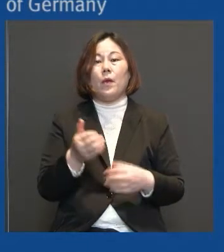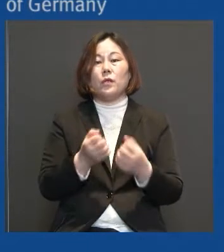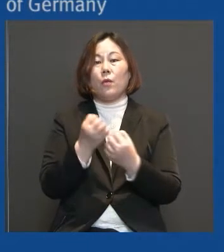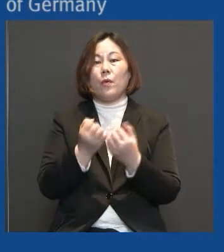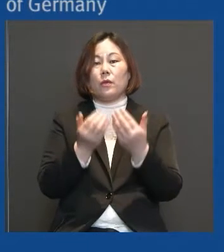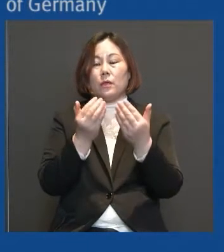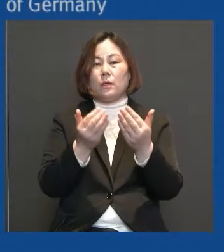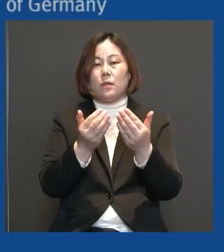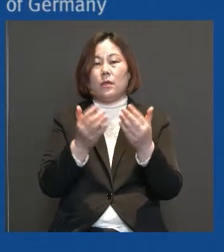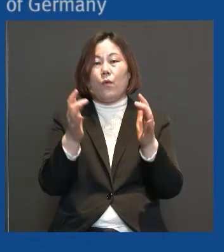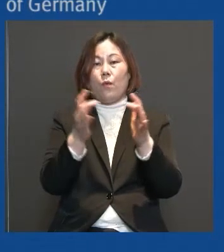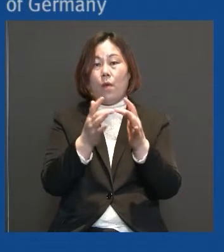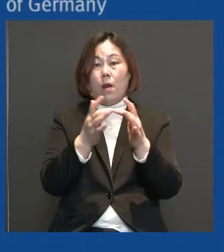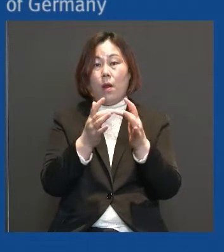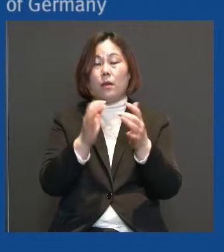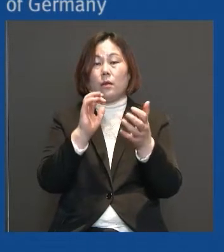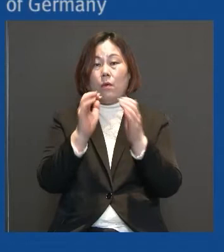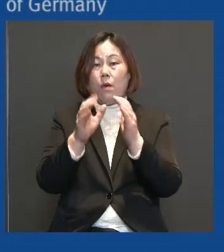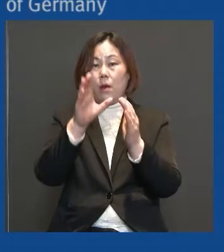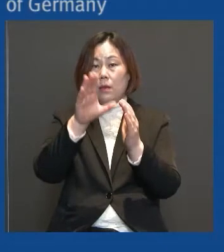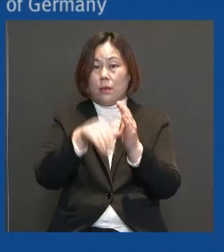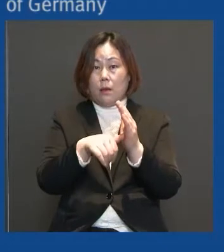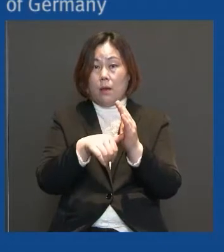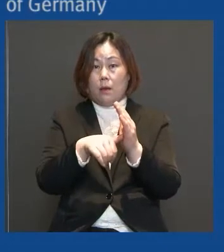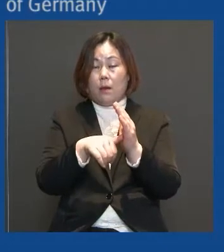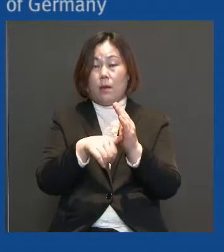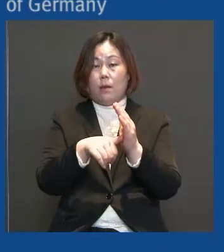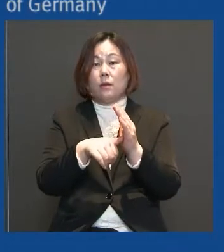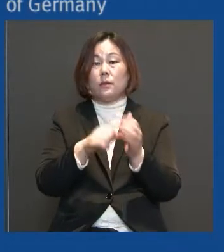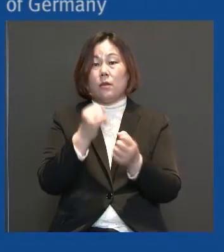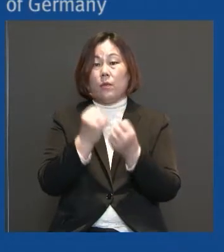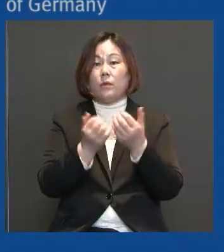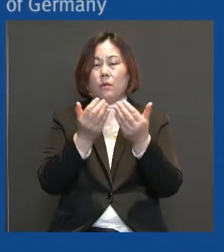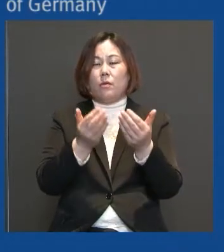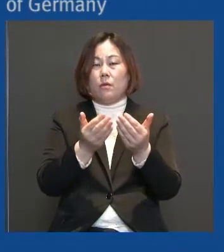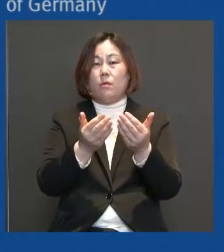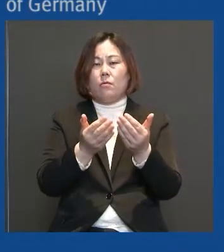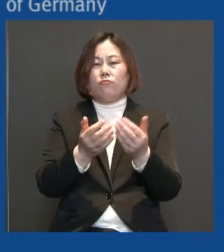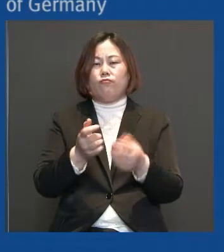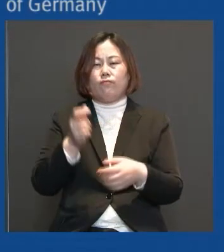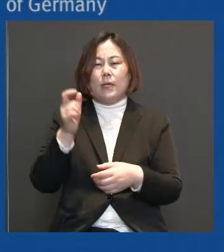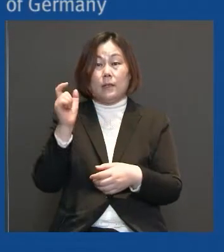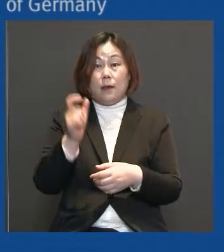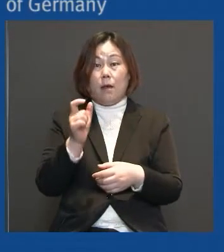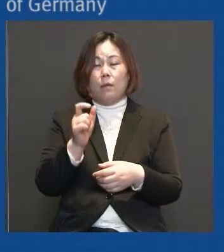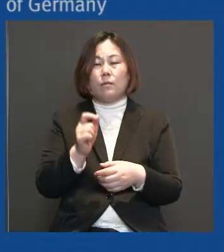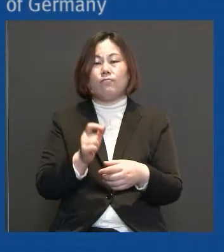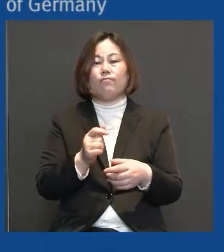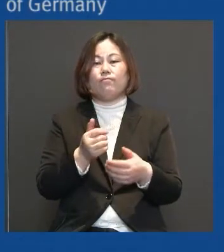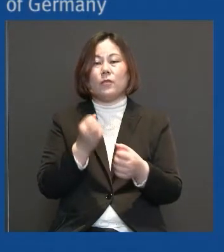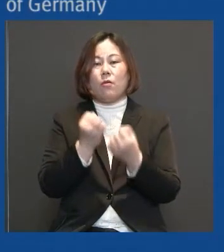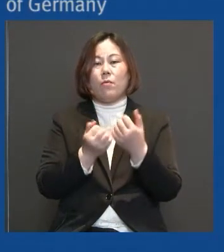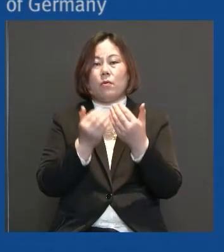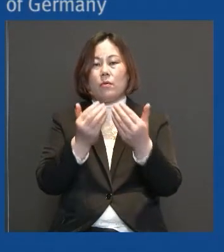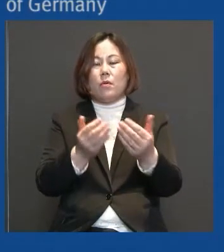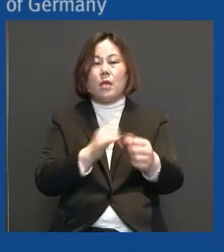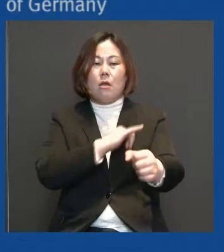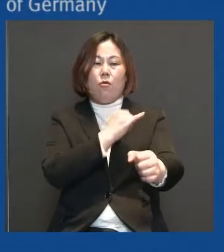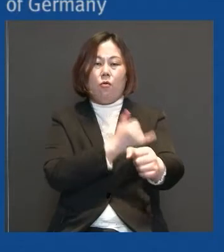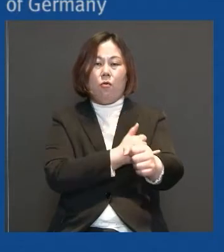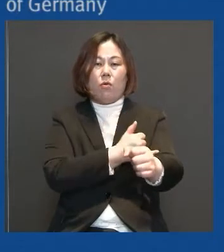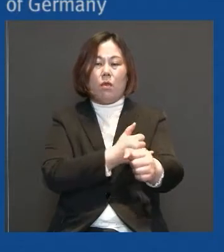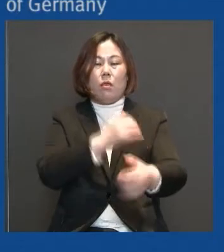I think we can't say this enough, that human rights have no expiry date and are not tied to a person's